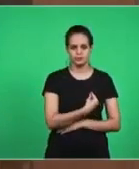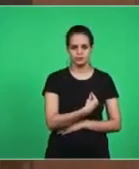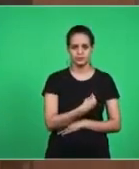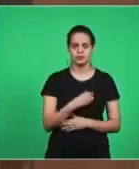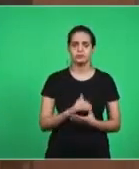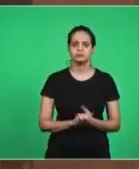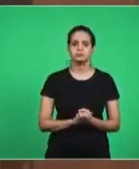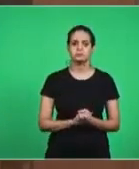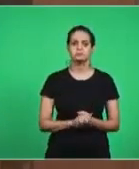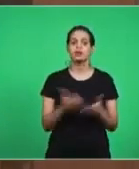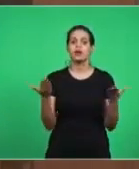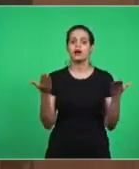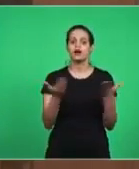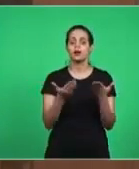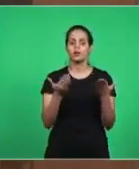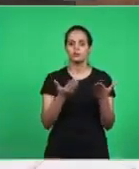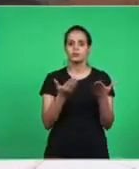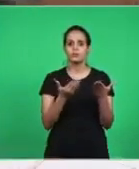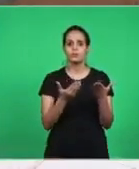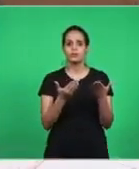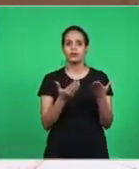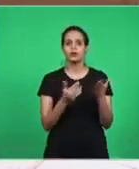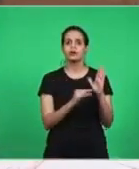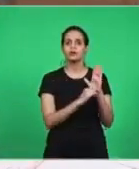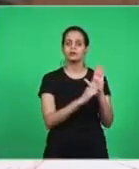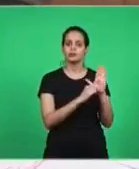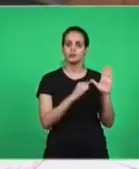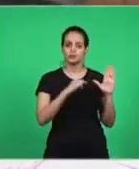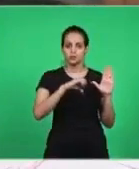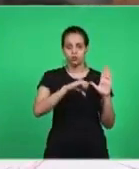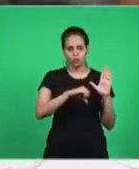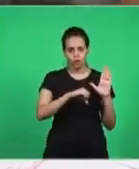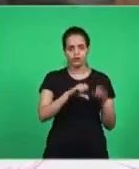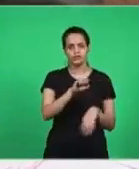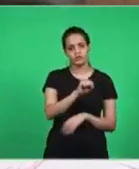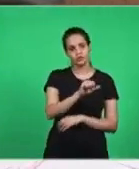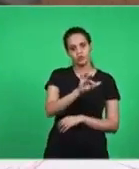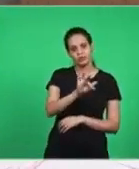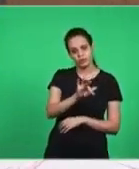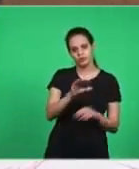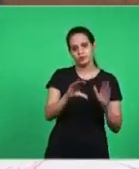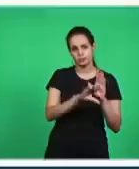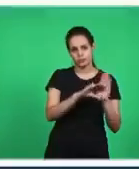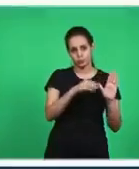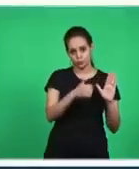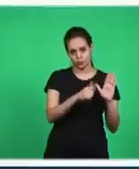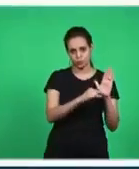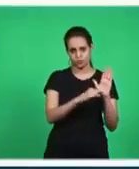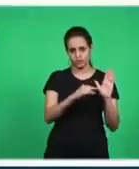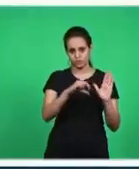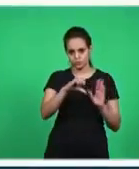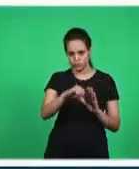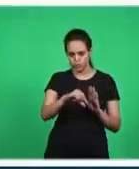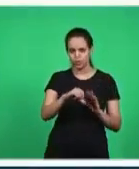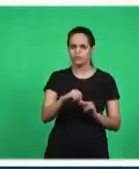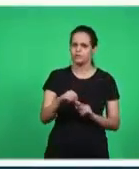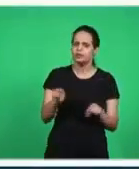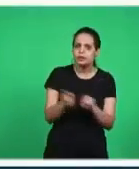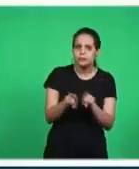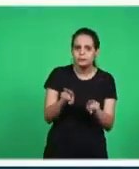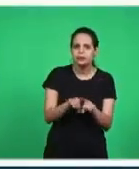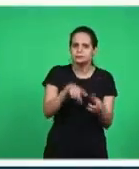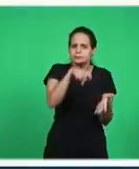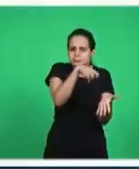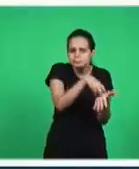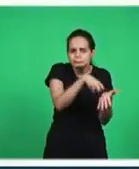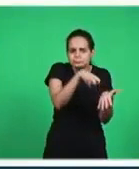is on verse 9. Verse 9 is Zephaniah chapter 1. Verse 9 says the following. In the same